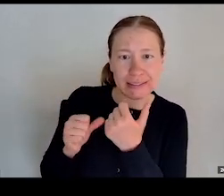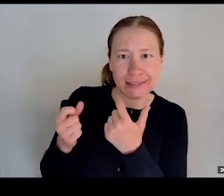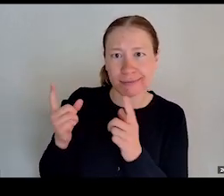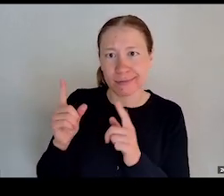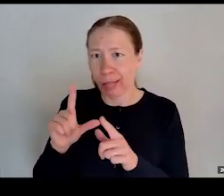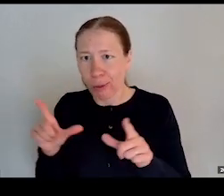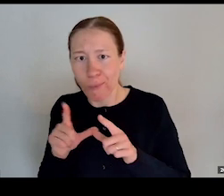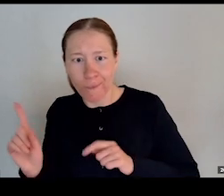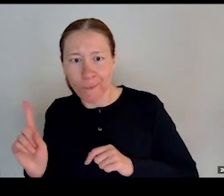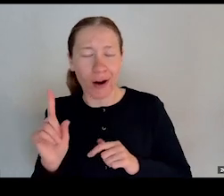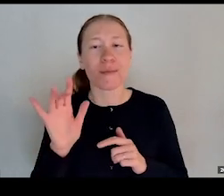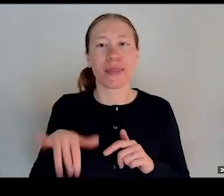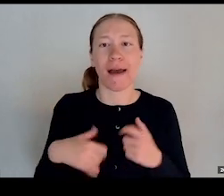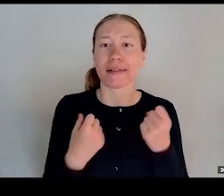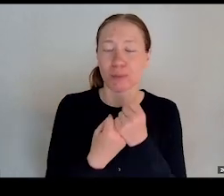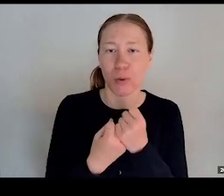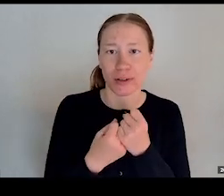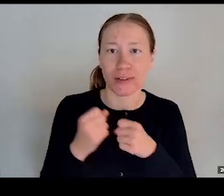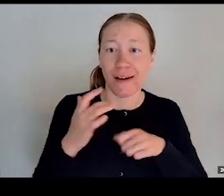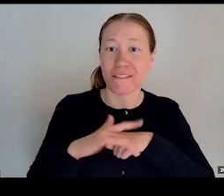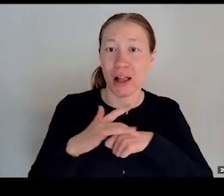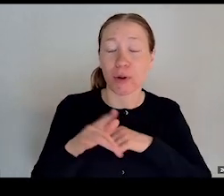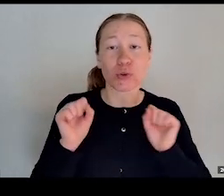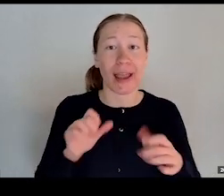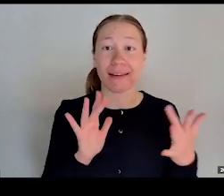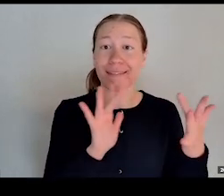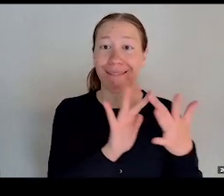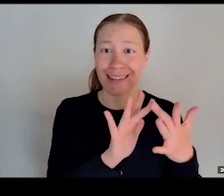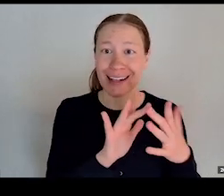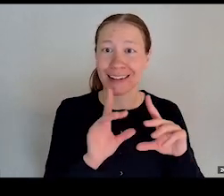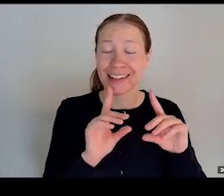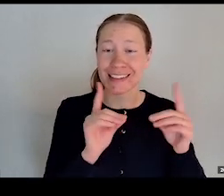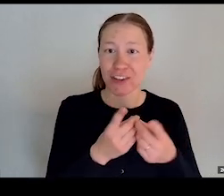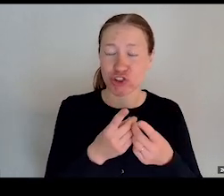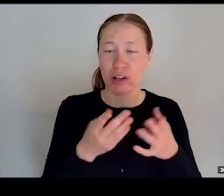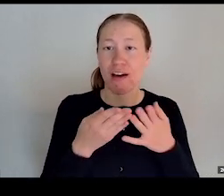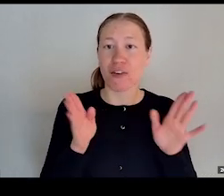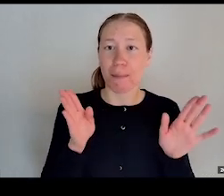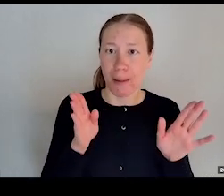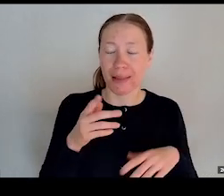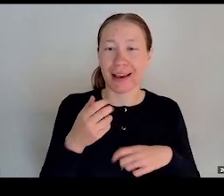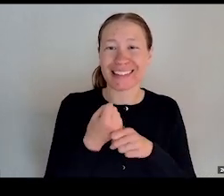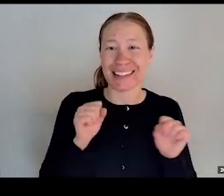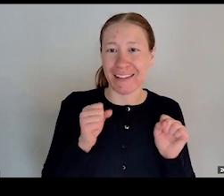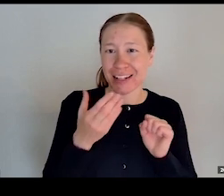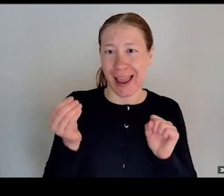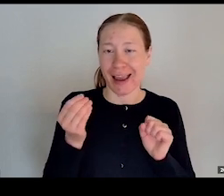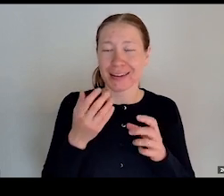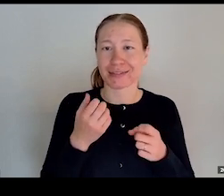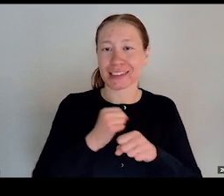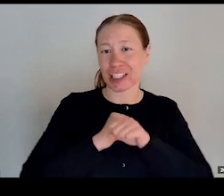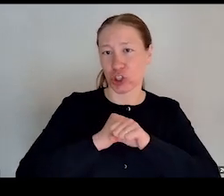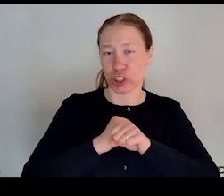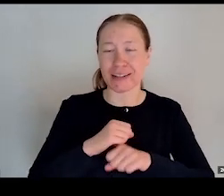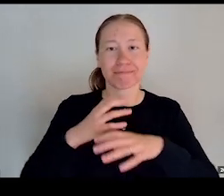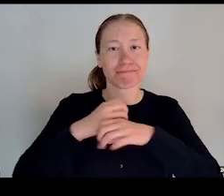emergency protocols, you can contact the Division of Public Safety and Security, DPSS, on campus. And I